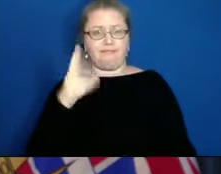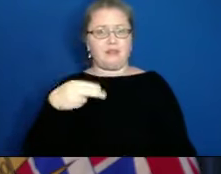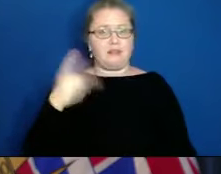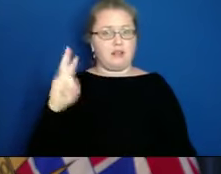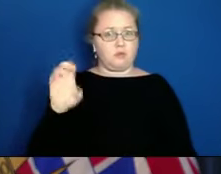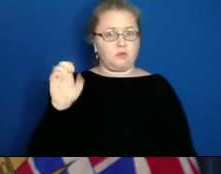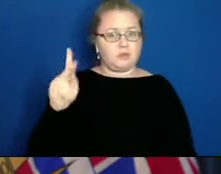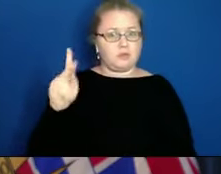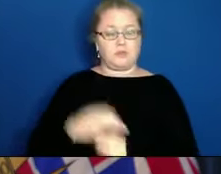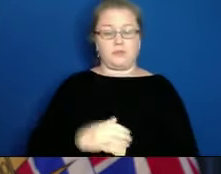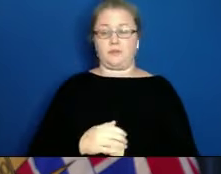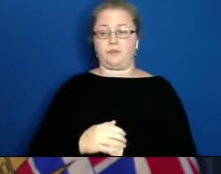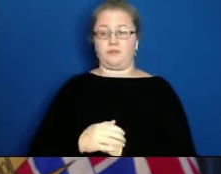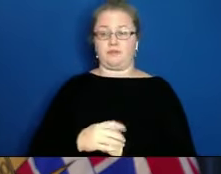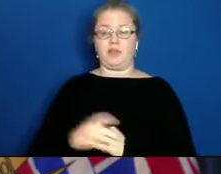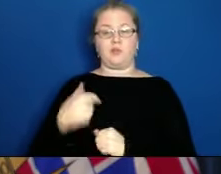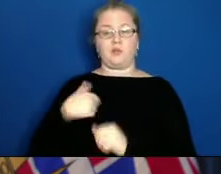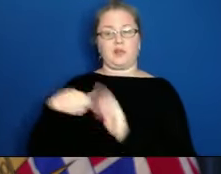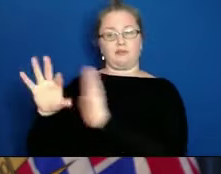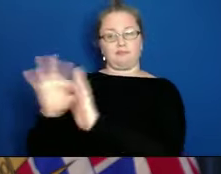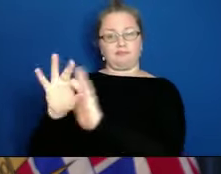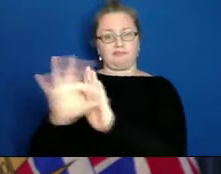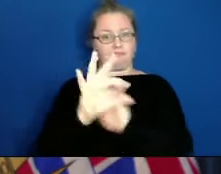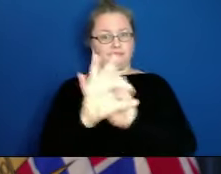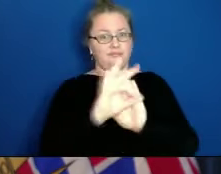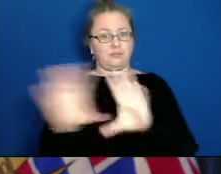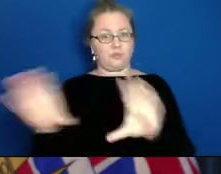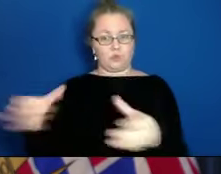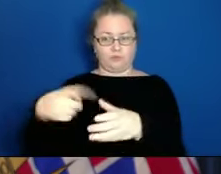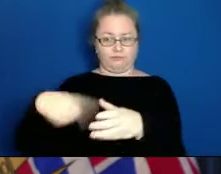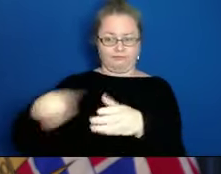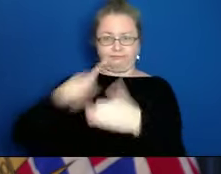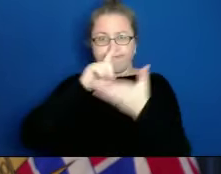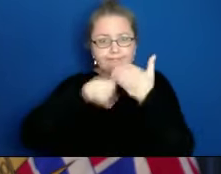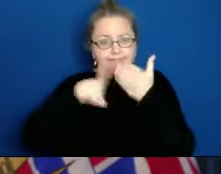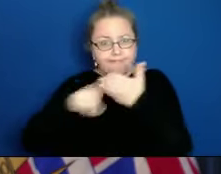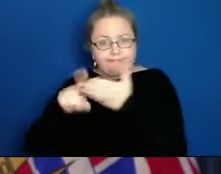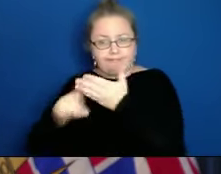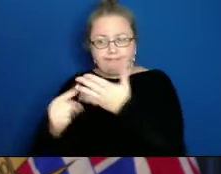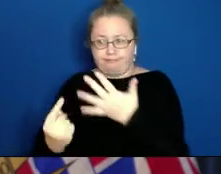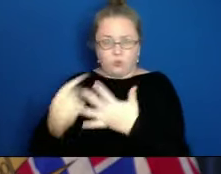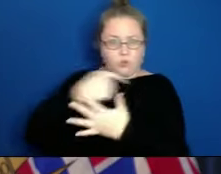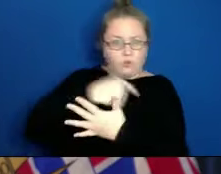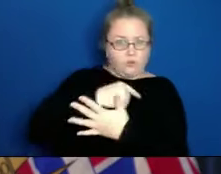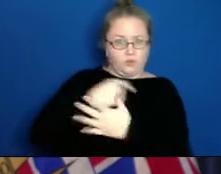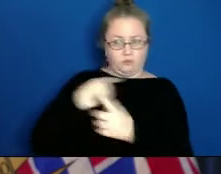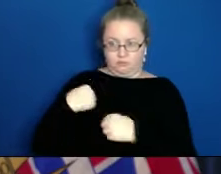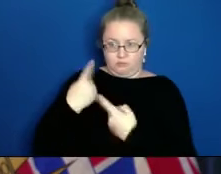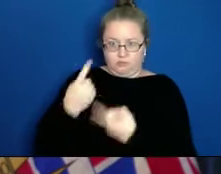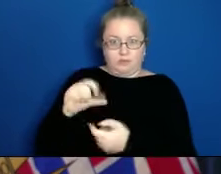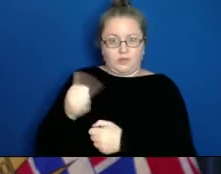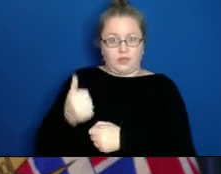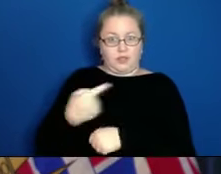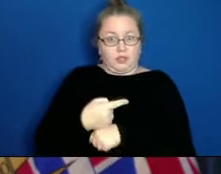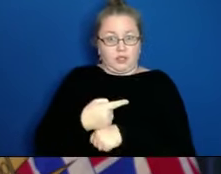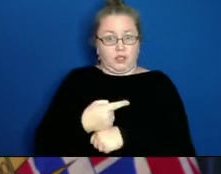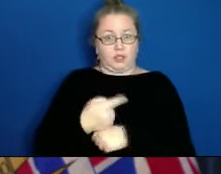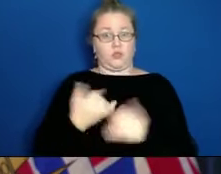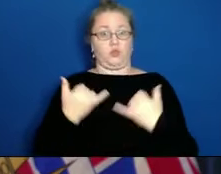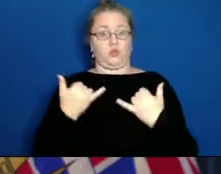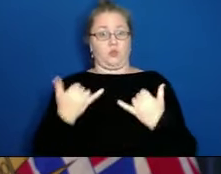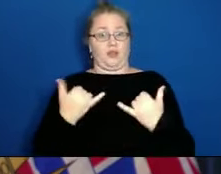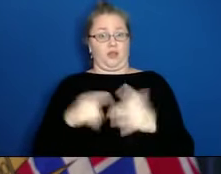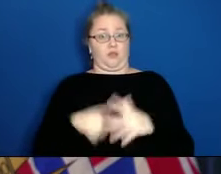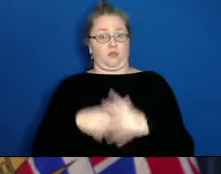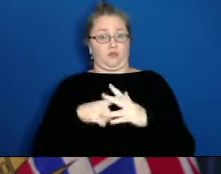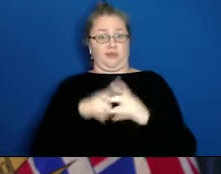I have tasked a group to look at this issue over the past 10 days. And as of today, I am ordering that